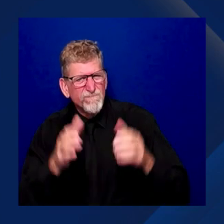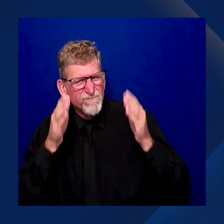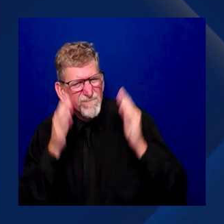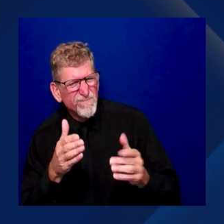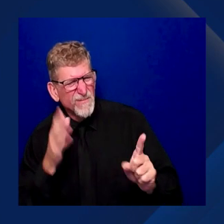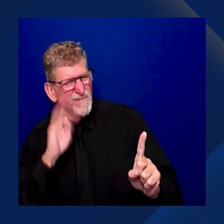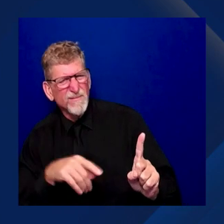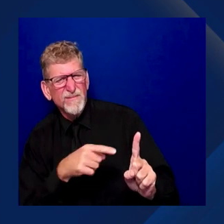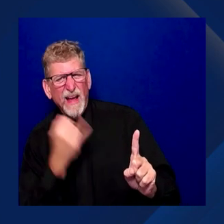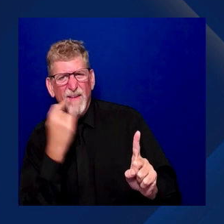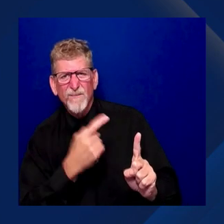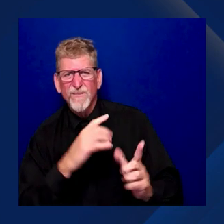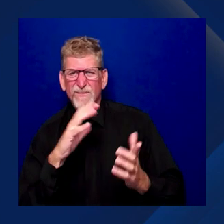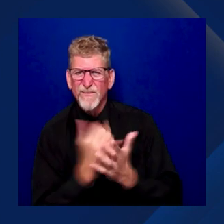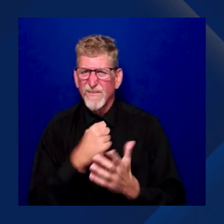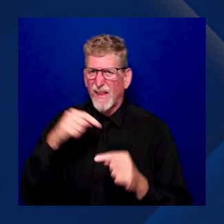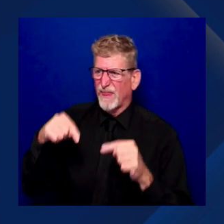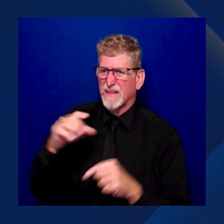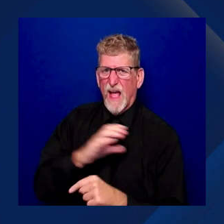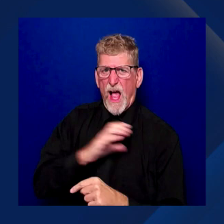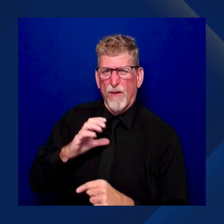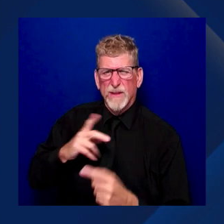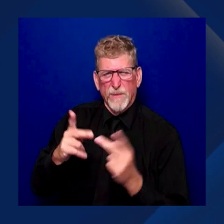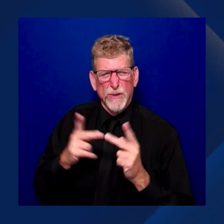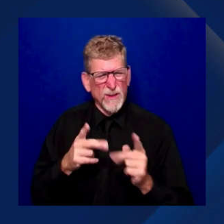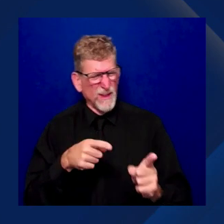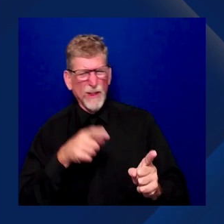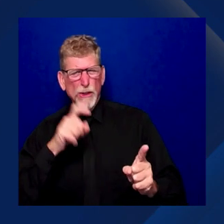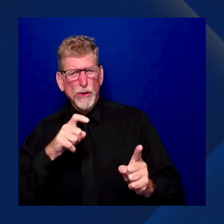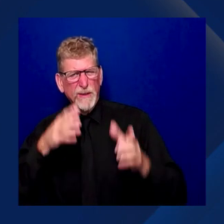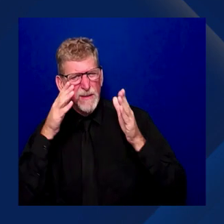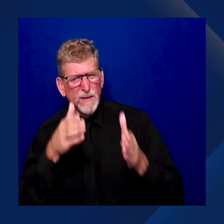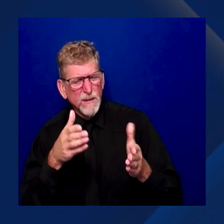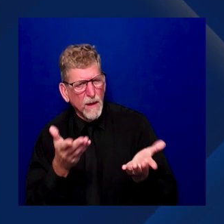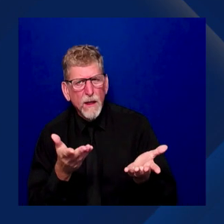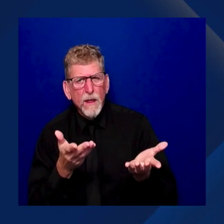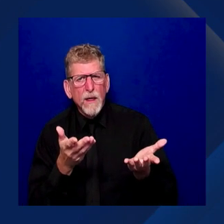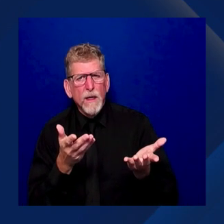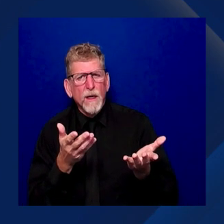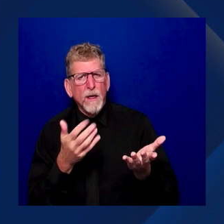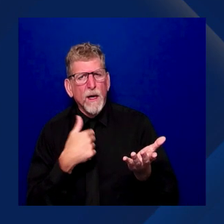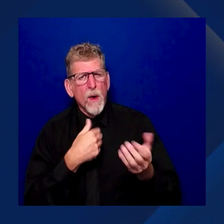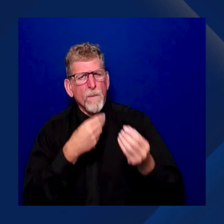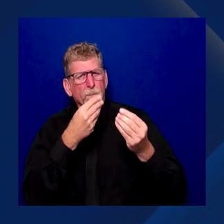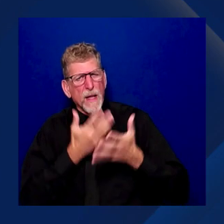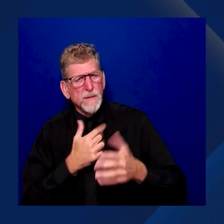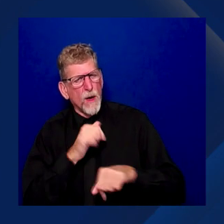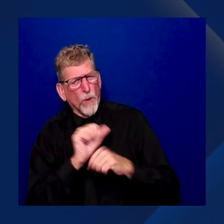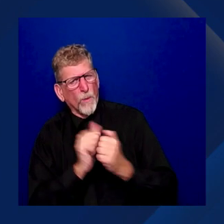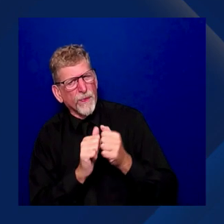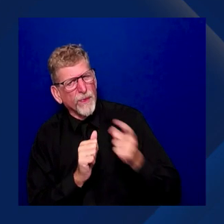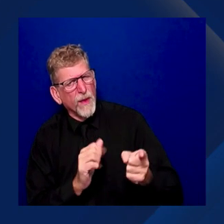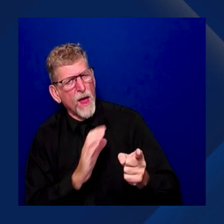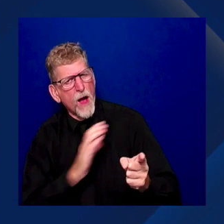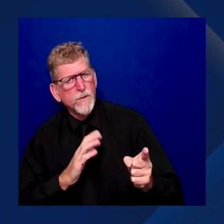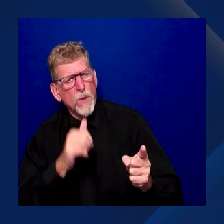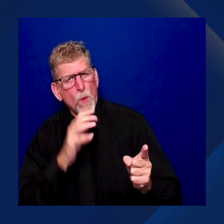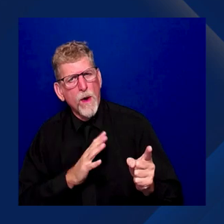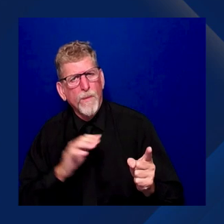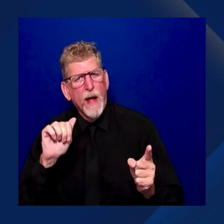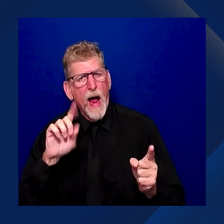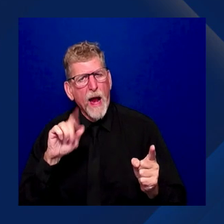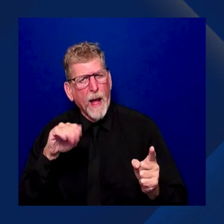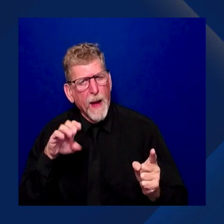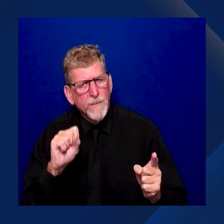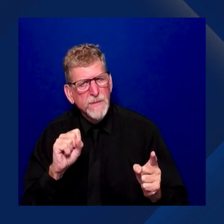blessed to be able to work with Congresswoman Adams on our Black Maternal Health Caucus, and so blessed to be able to work with Congresswoman Kelly on